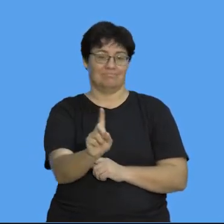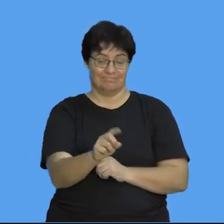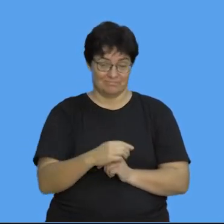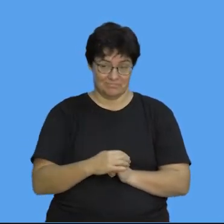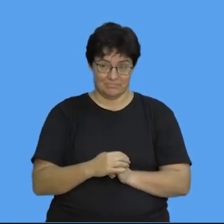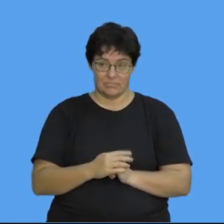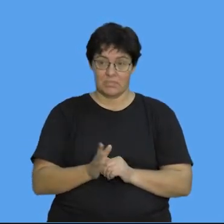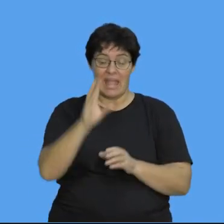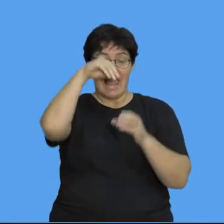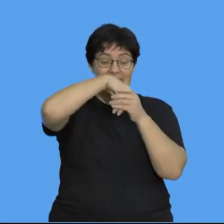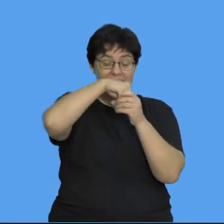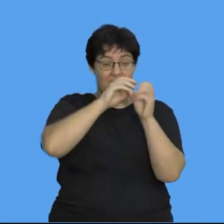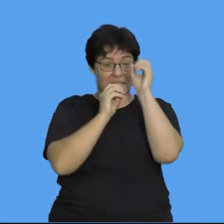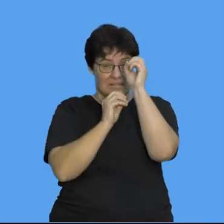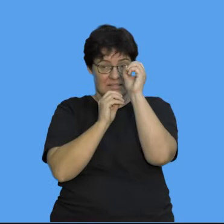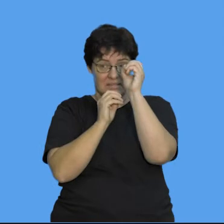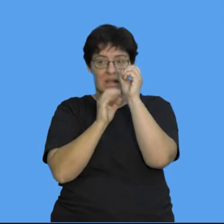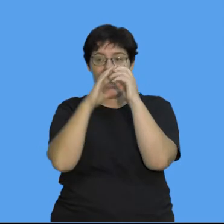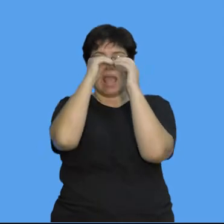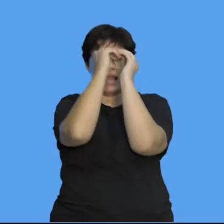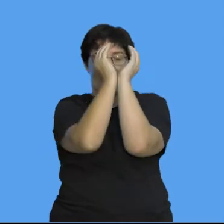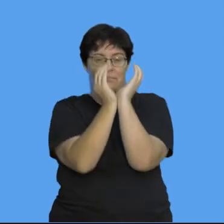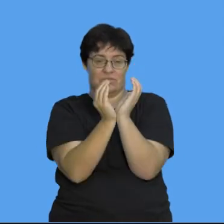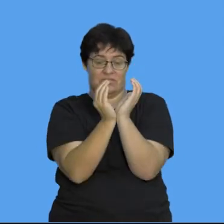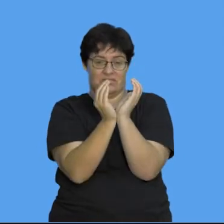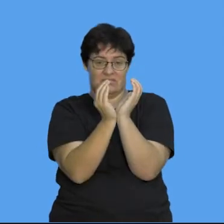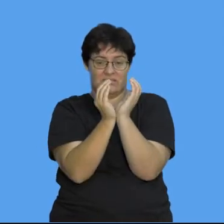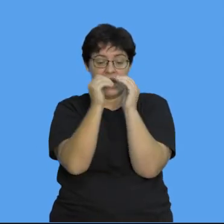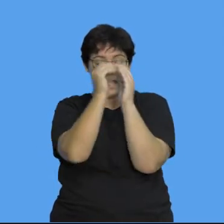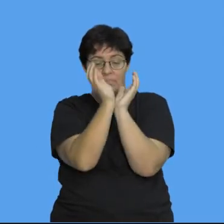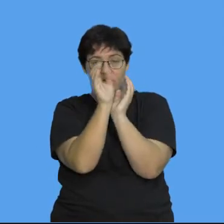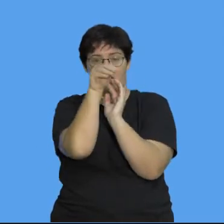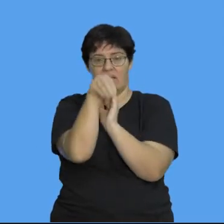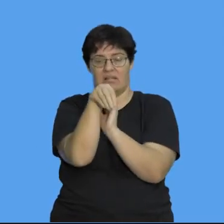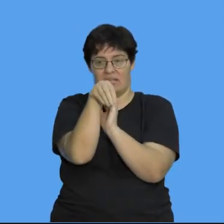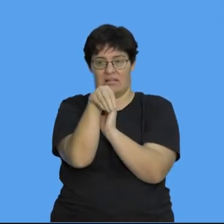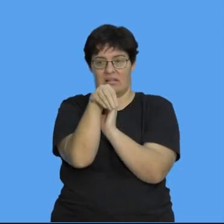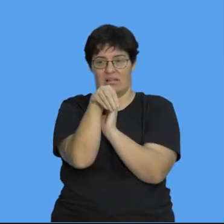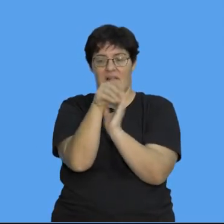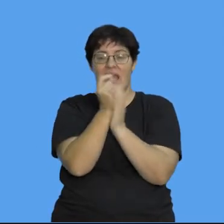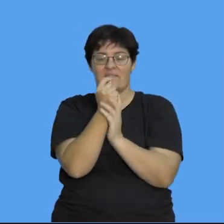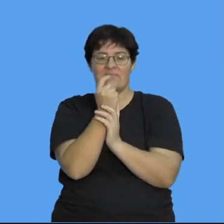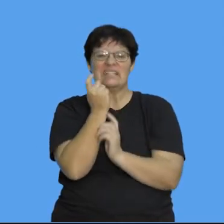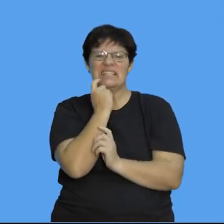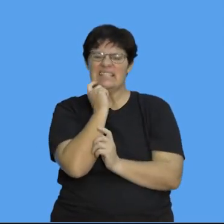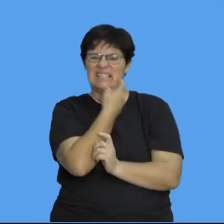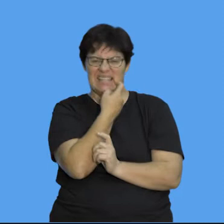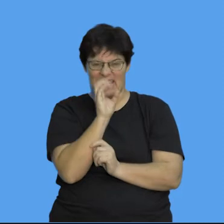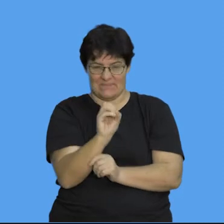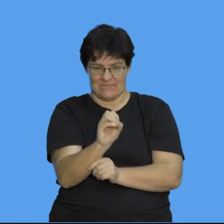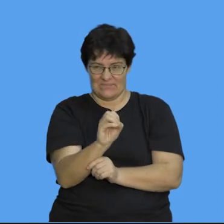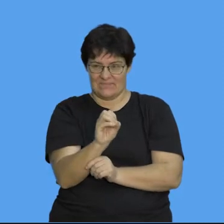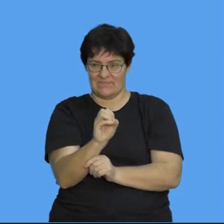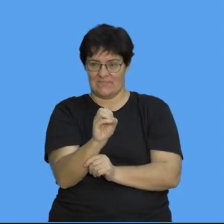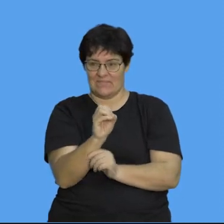stem. And what it does is inside here, there's a capsule. And the capsule hangs and it's got